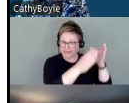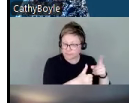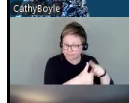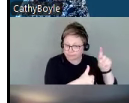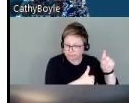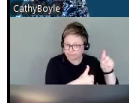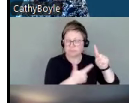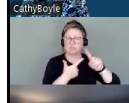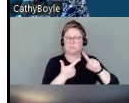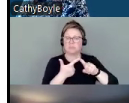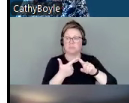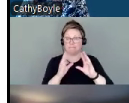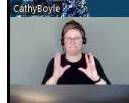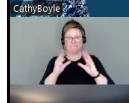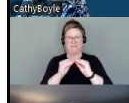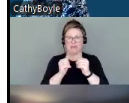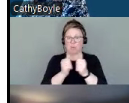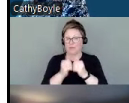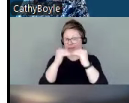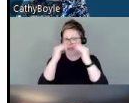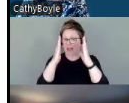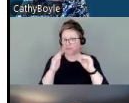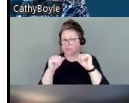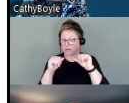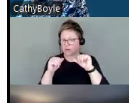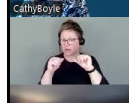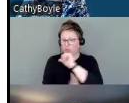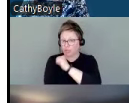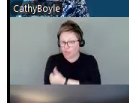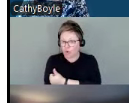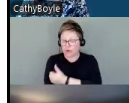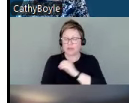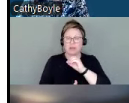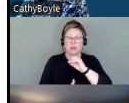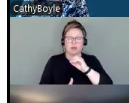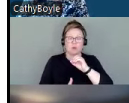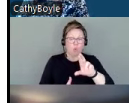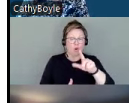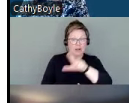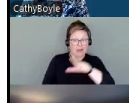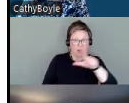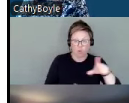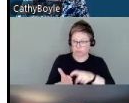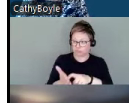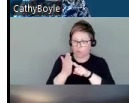Meetings with the housing authority and or the landlord need to be one-to-one with an advocate present.